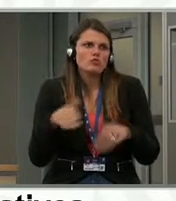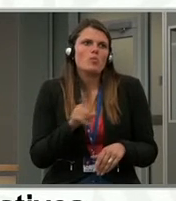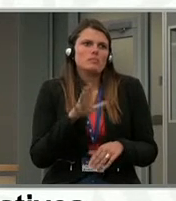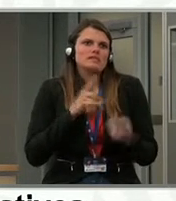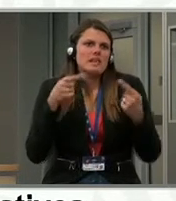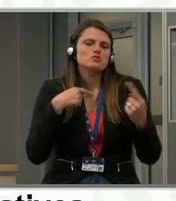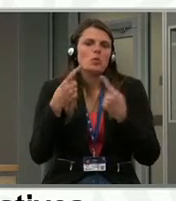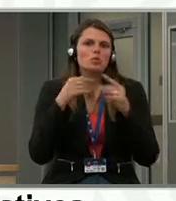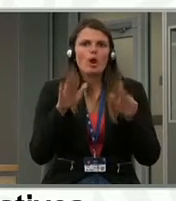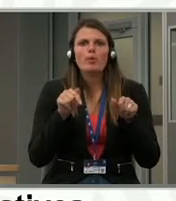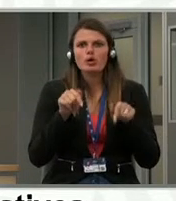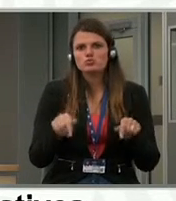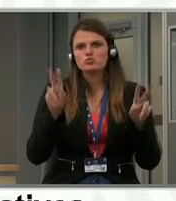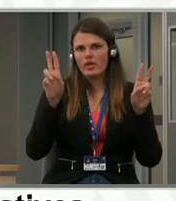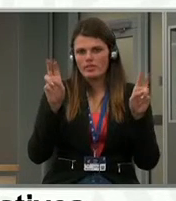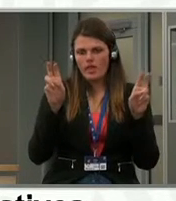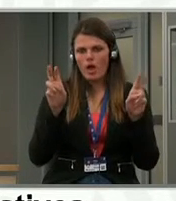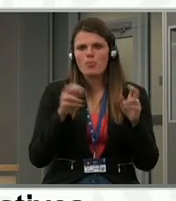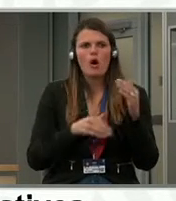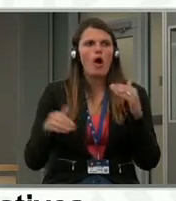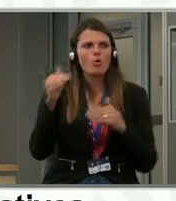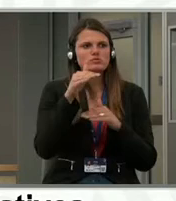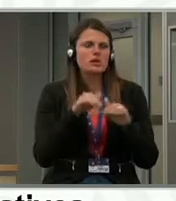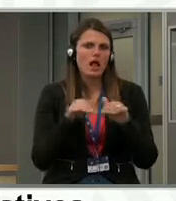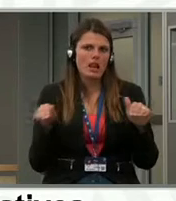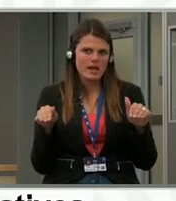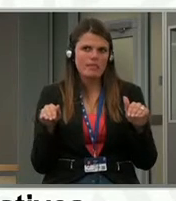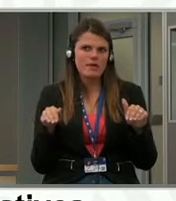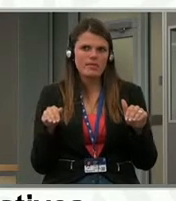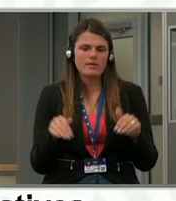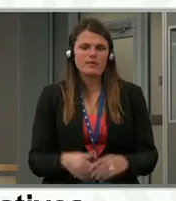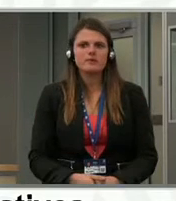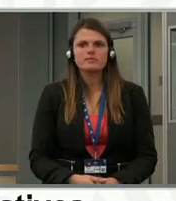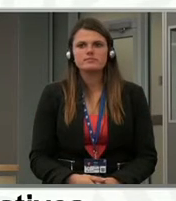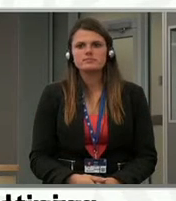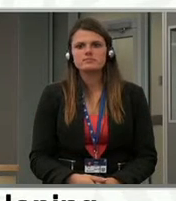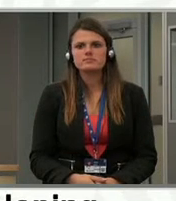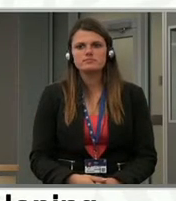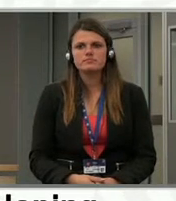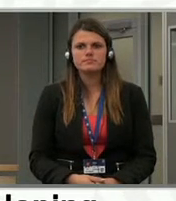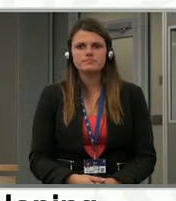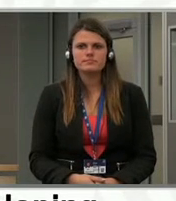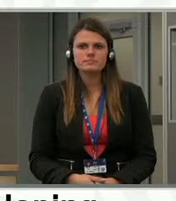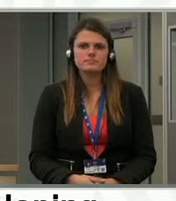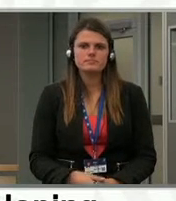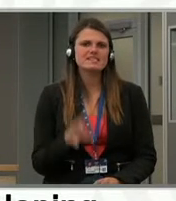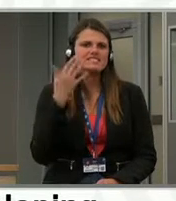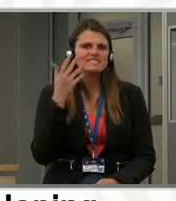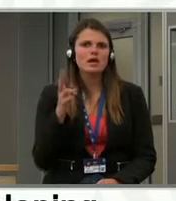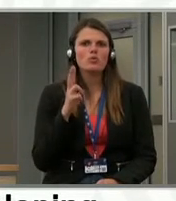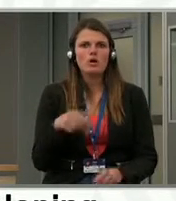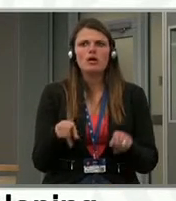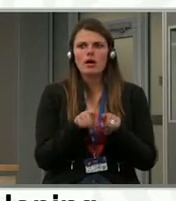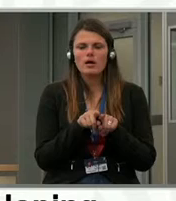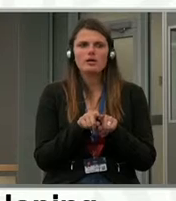they say, their extra mile. Hoping this commitment will be renovated by the next presidencies, I'm very honored to have